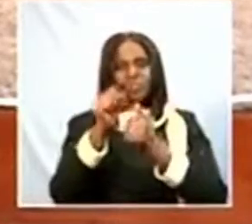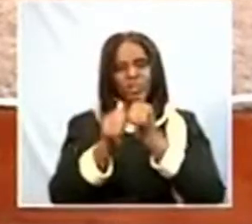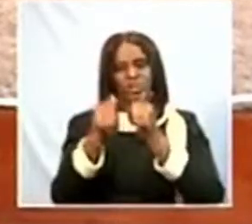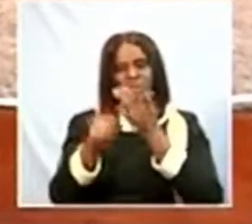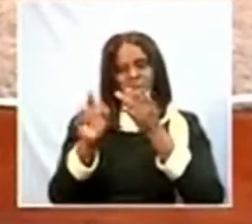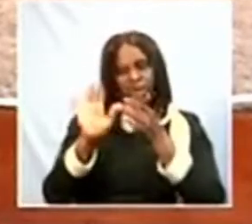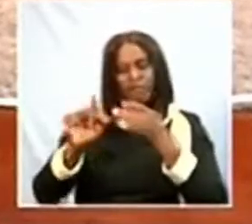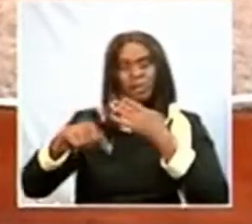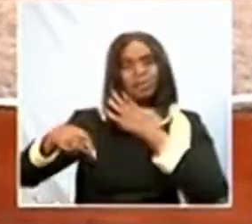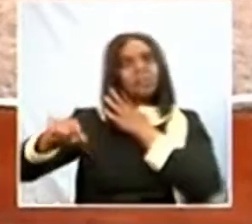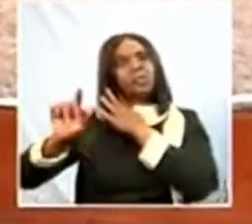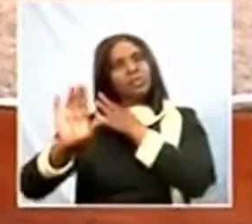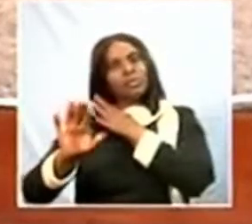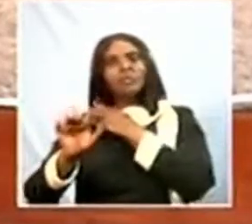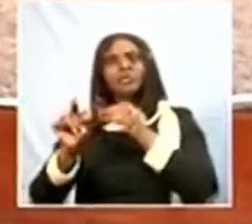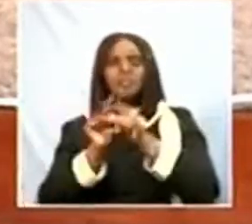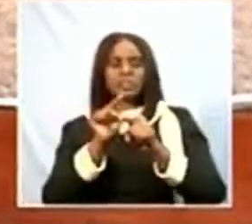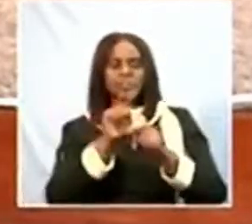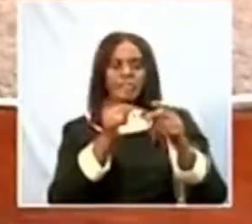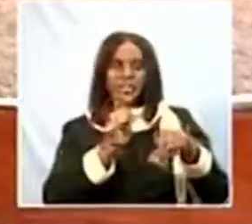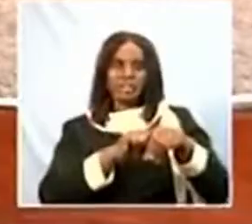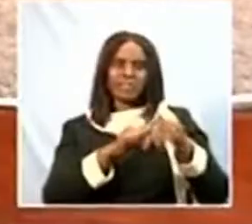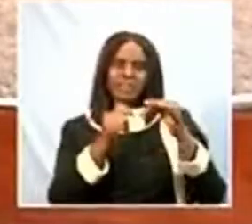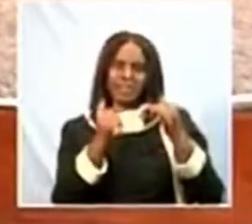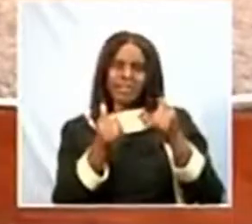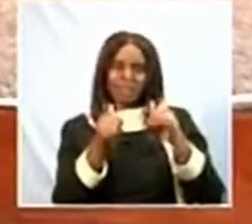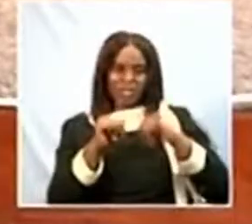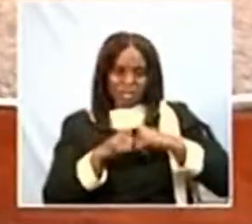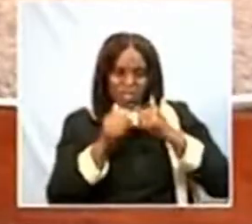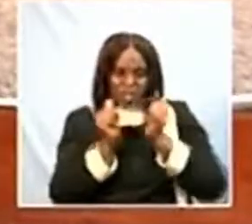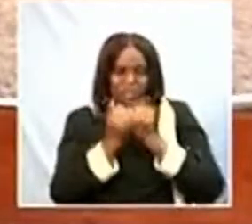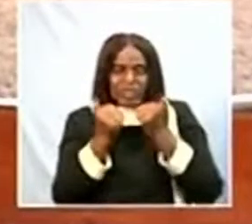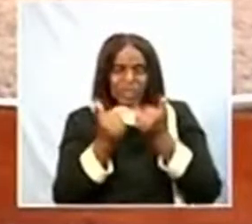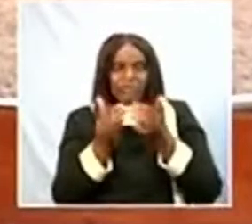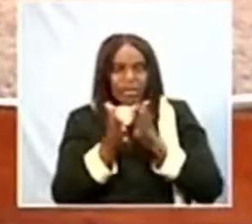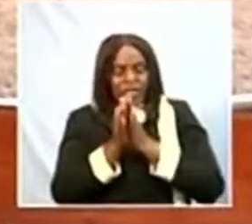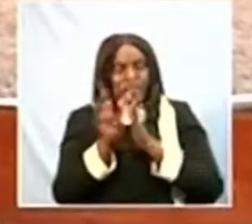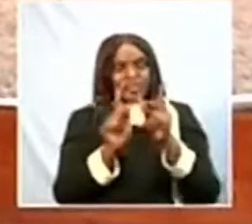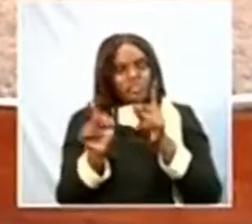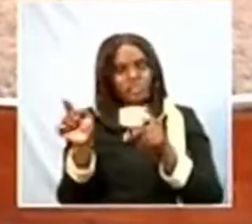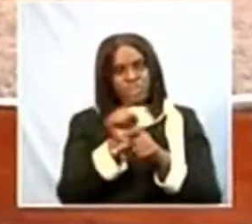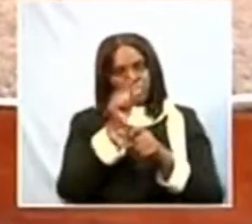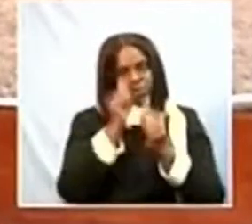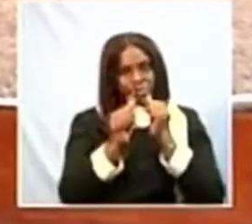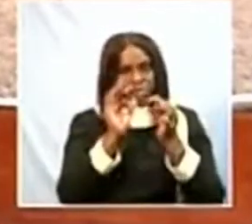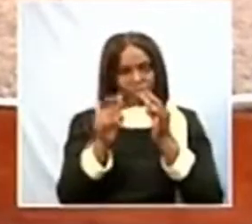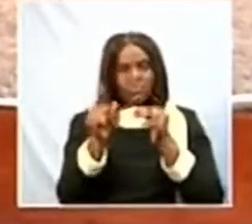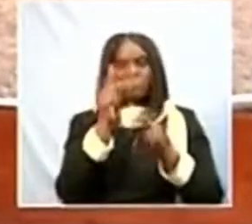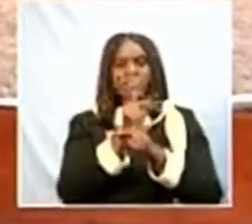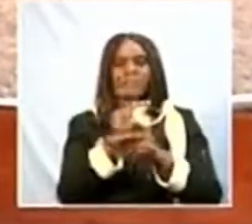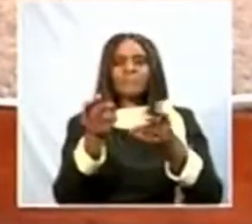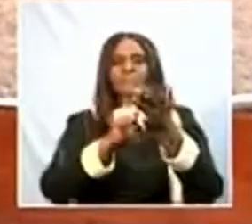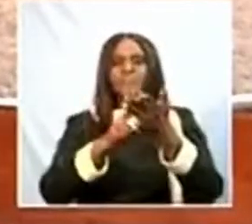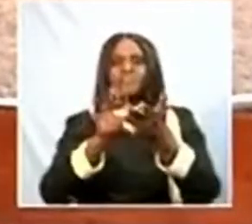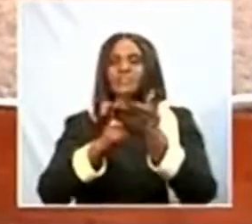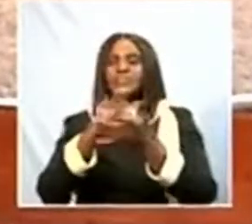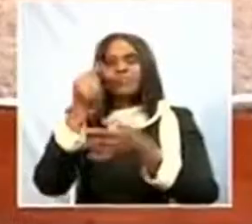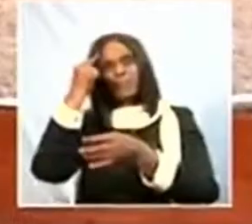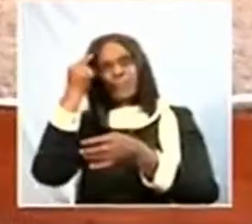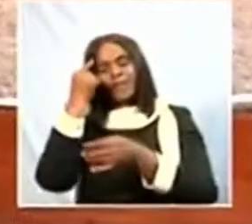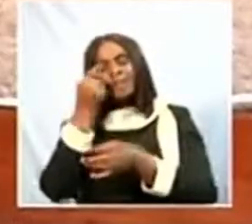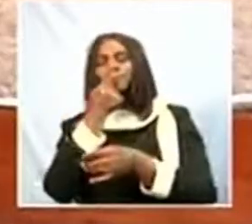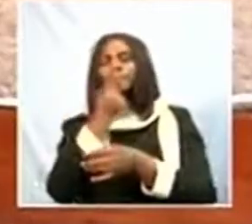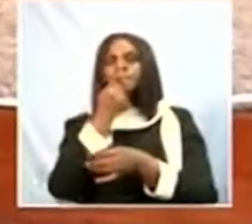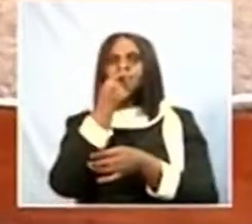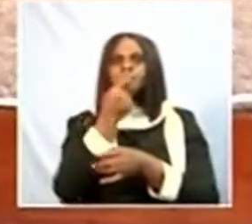running right now. I think it is high time that we now urge the general public, because if we keep saying the government, who is